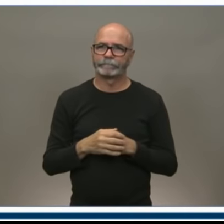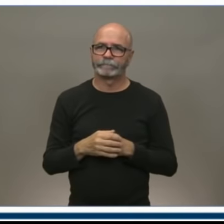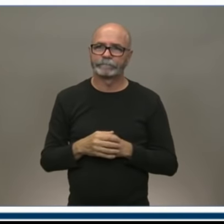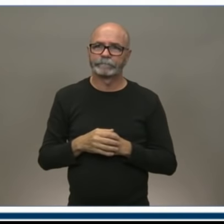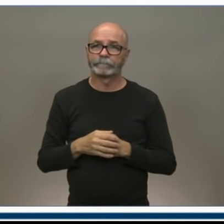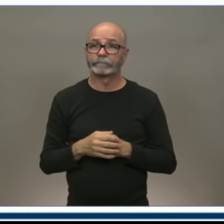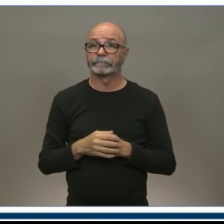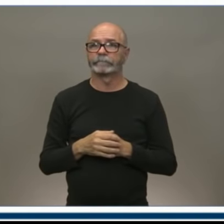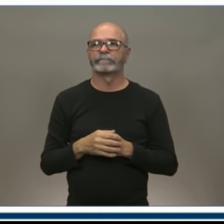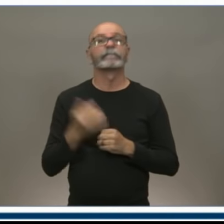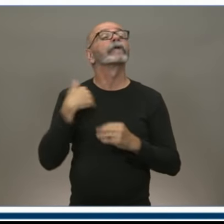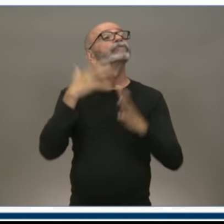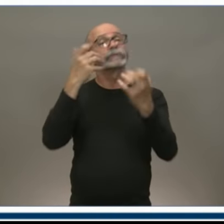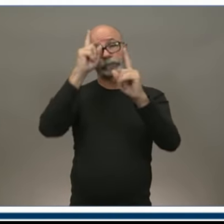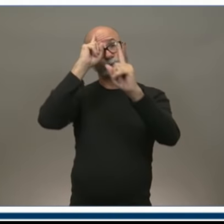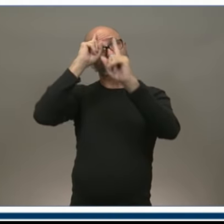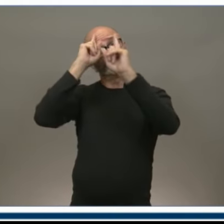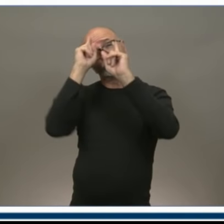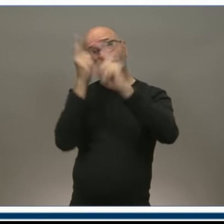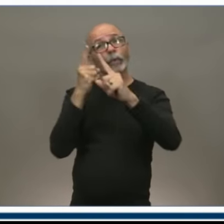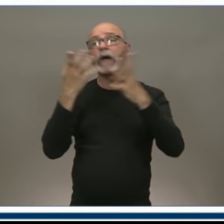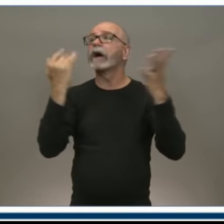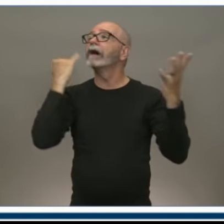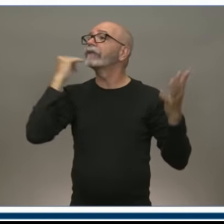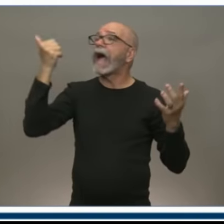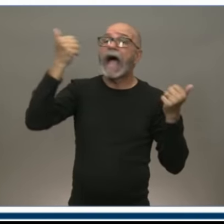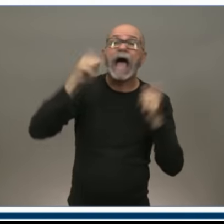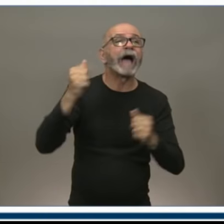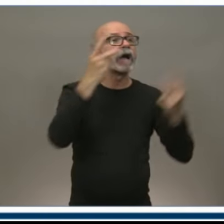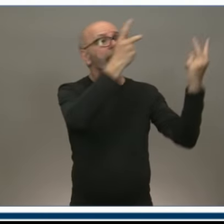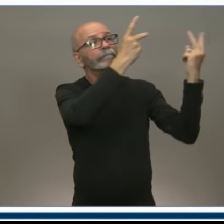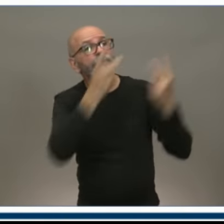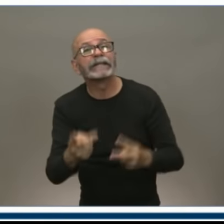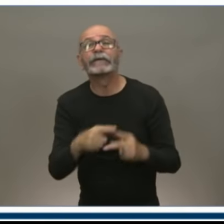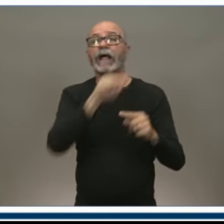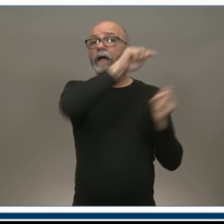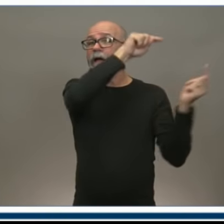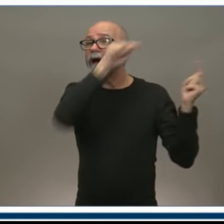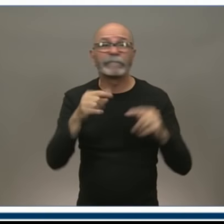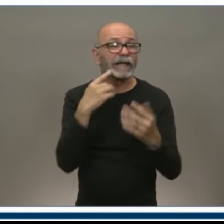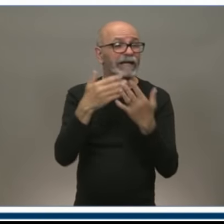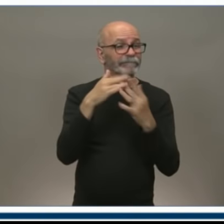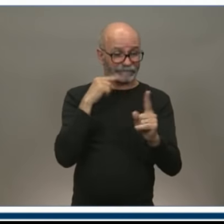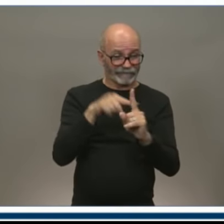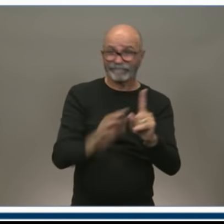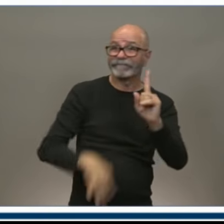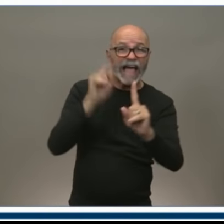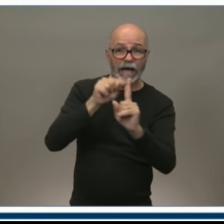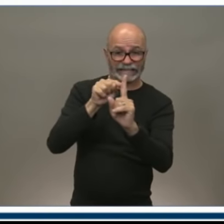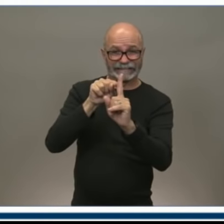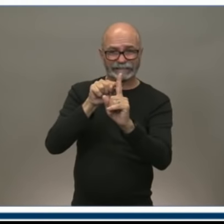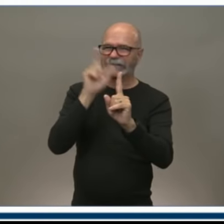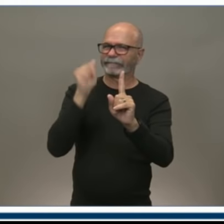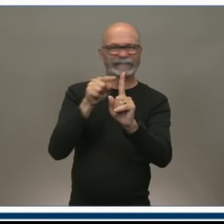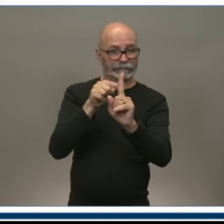whole goal is to detect it early and prevent wide community spread,